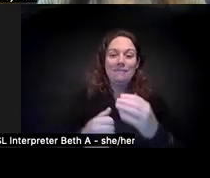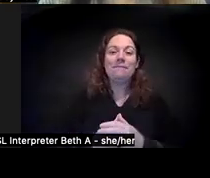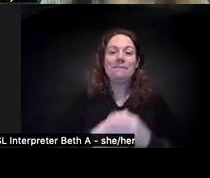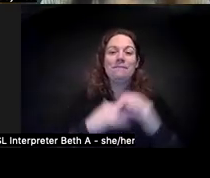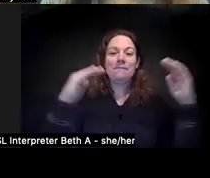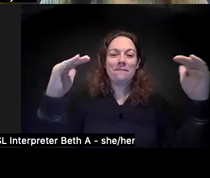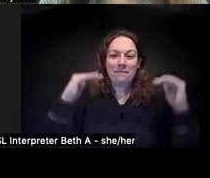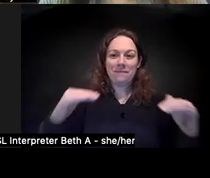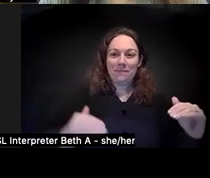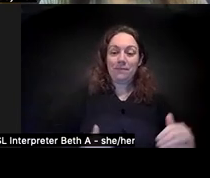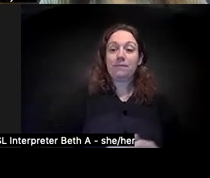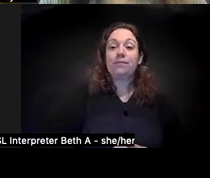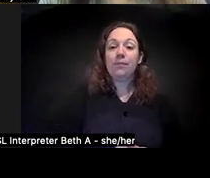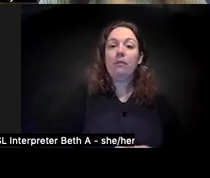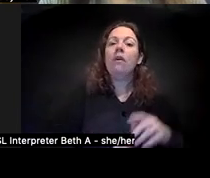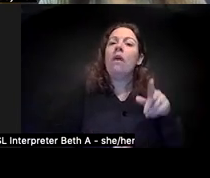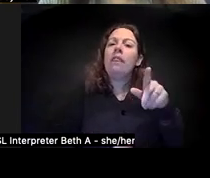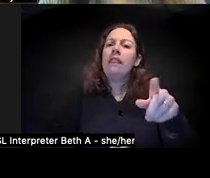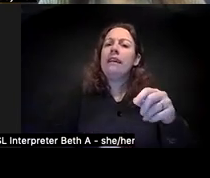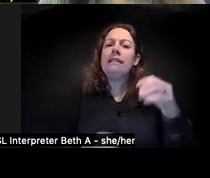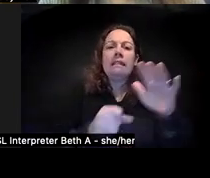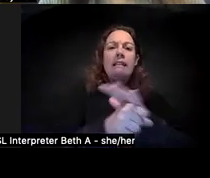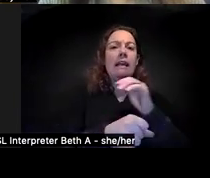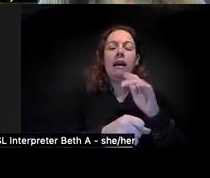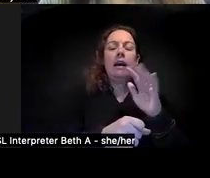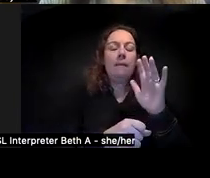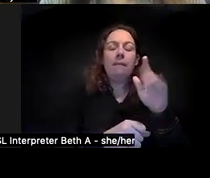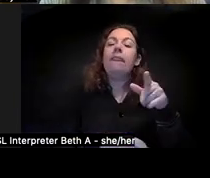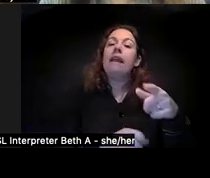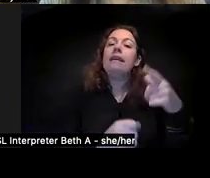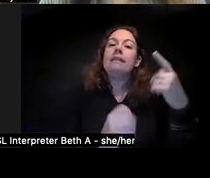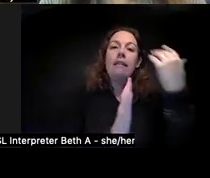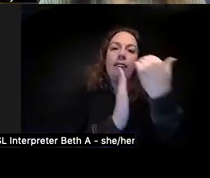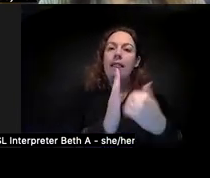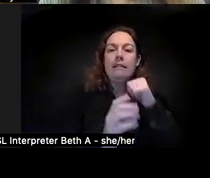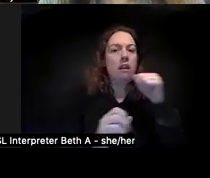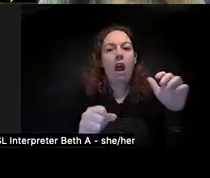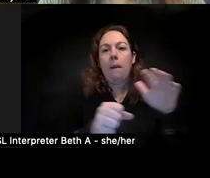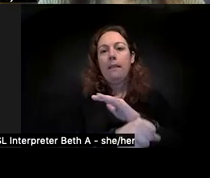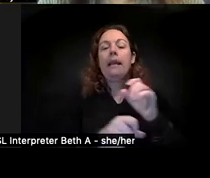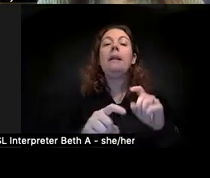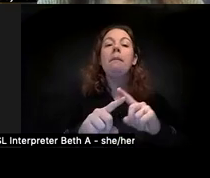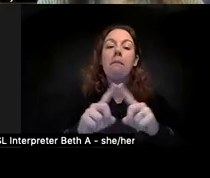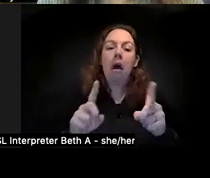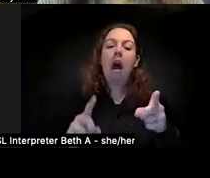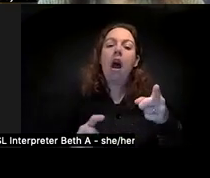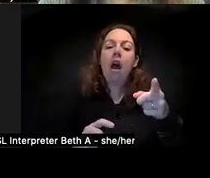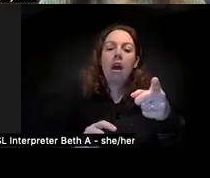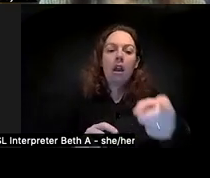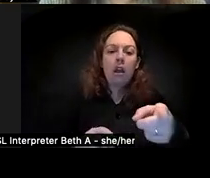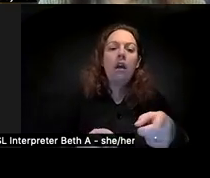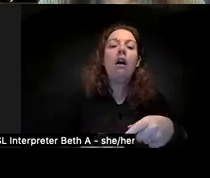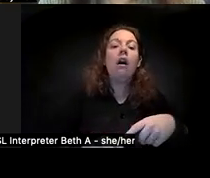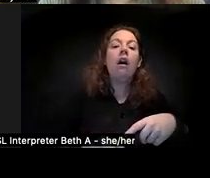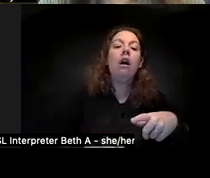Here's an incomplete list of documents that you'll need to review during the self-evaluation: